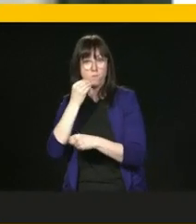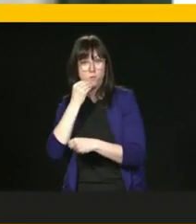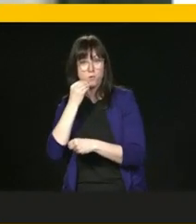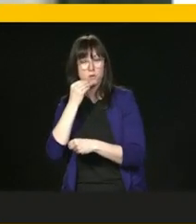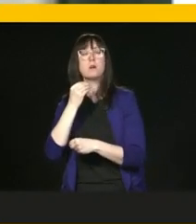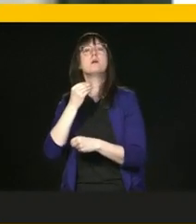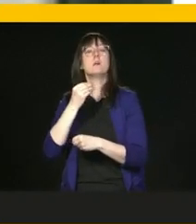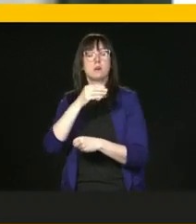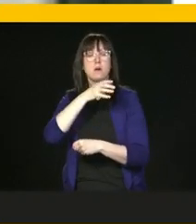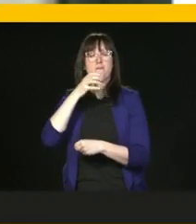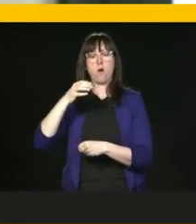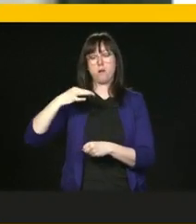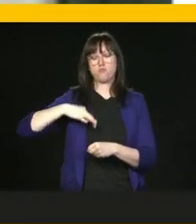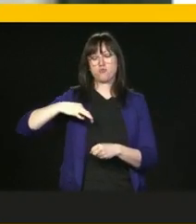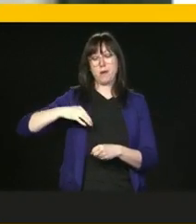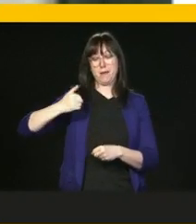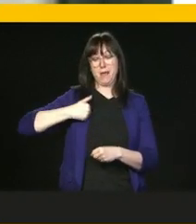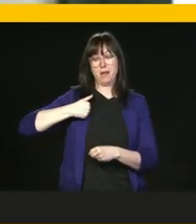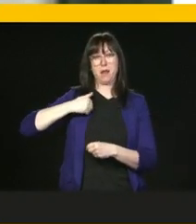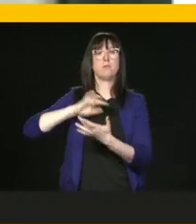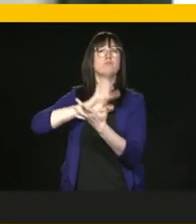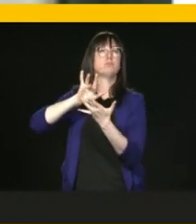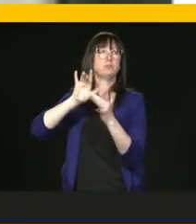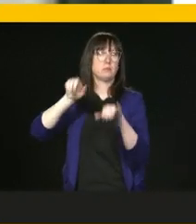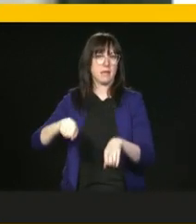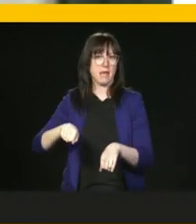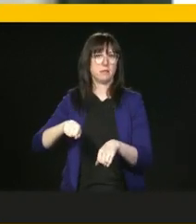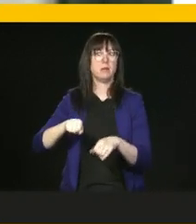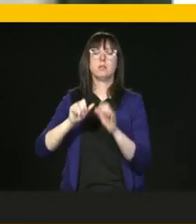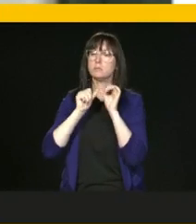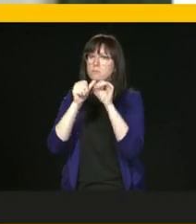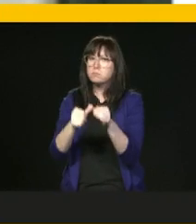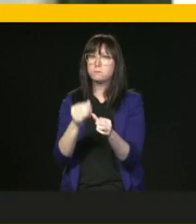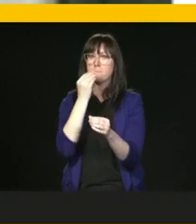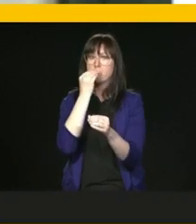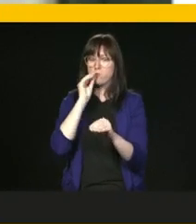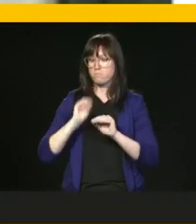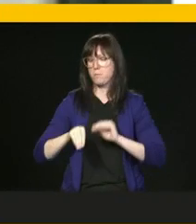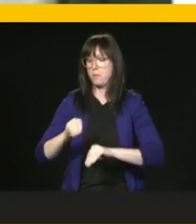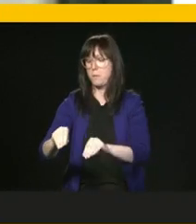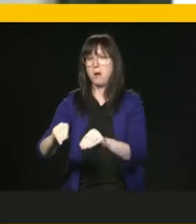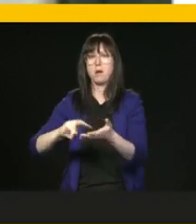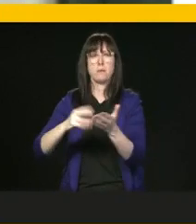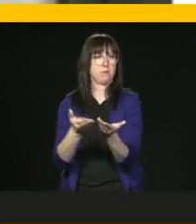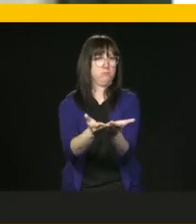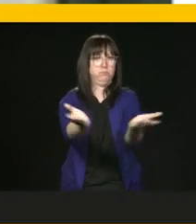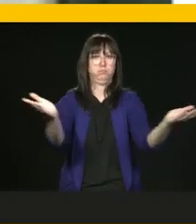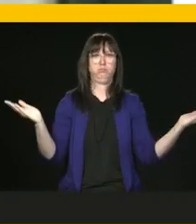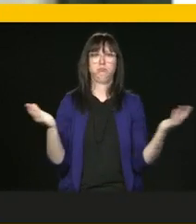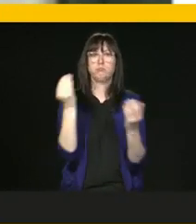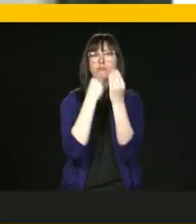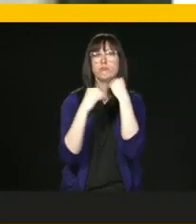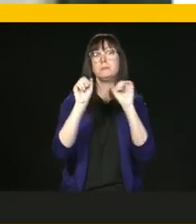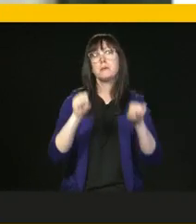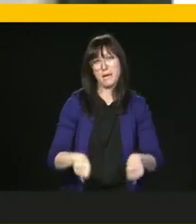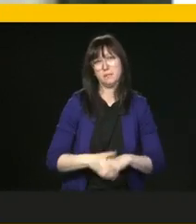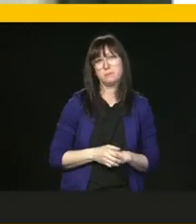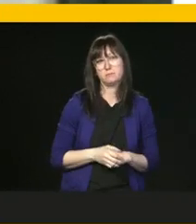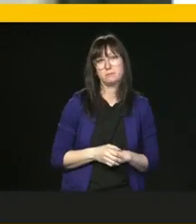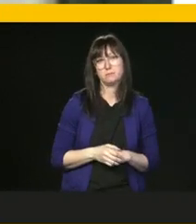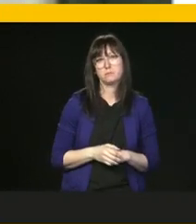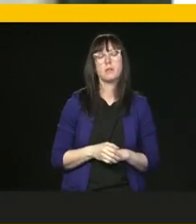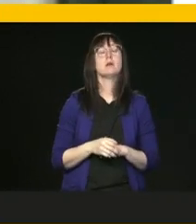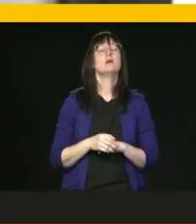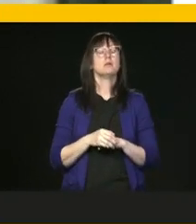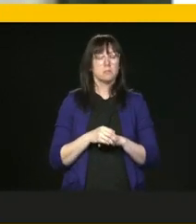Credit Canada for the support they need to keep food growing and get it onto our tables. On that note, I want to